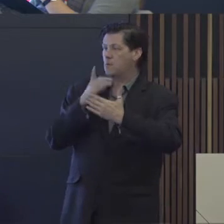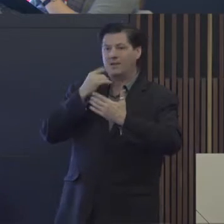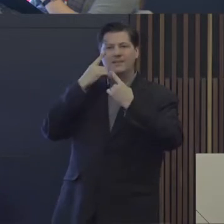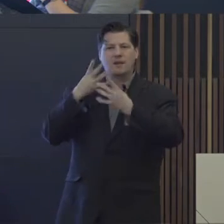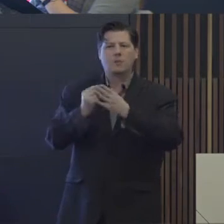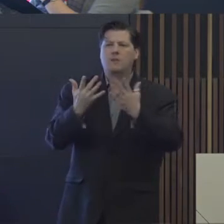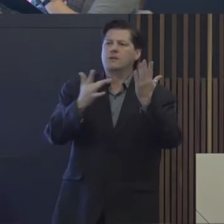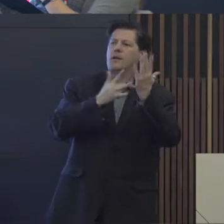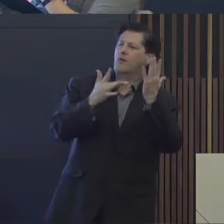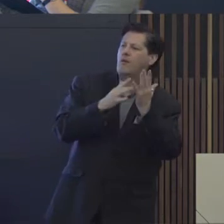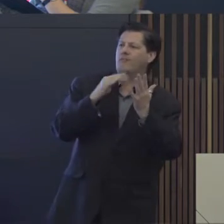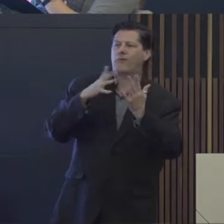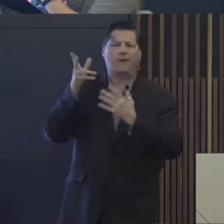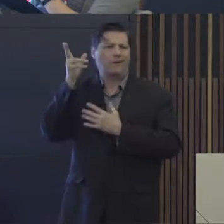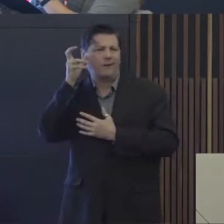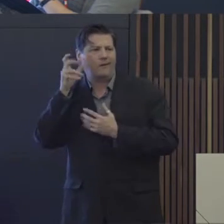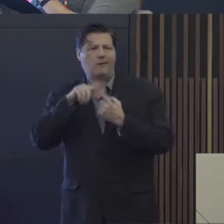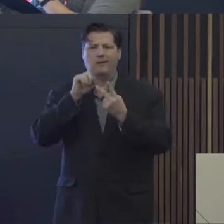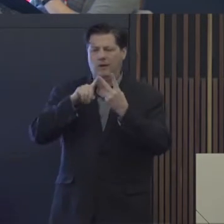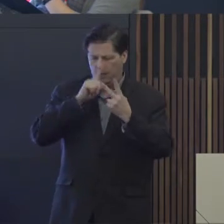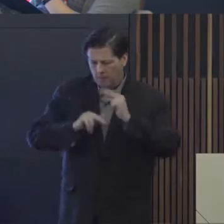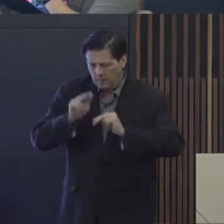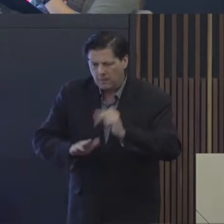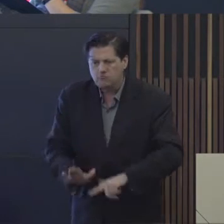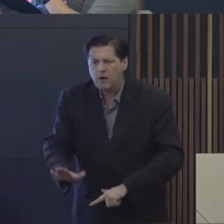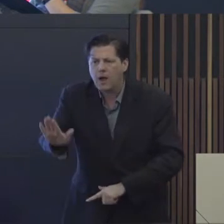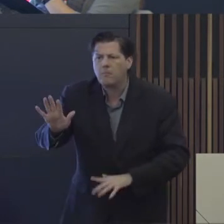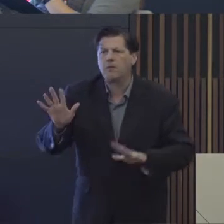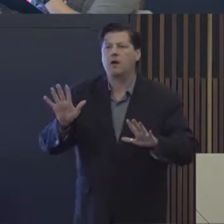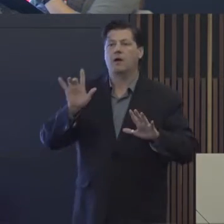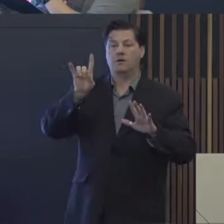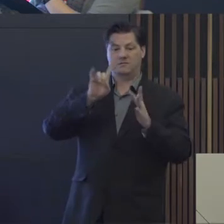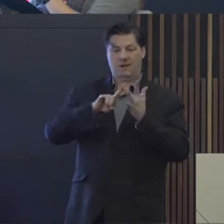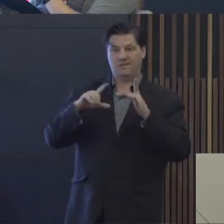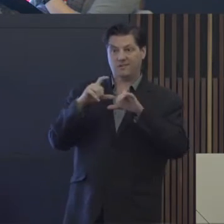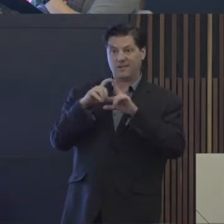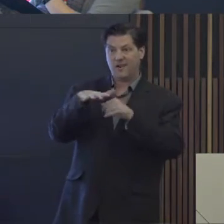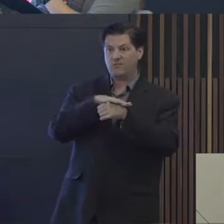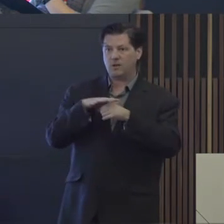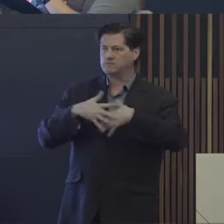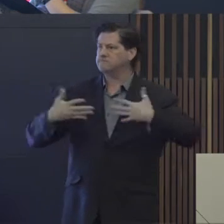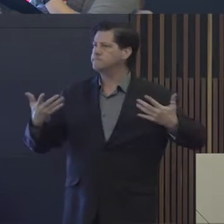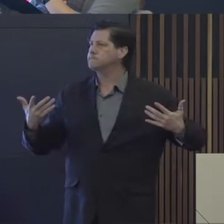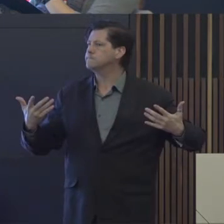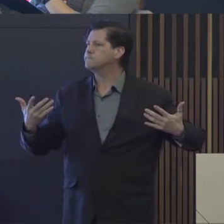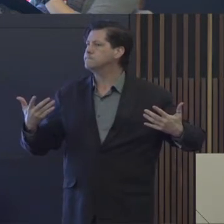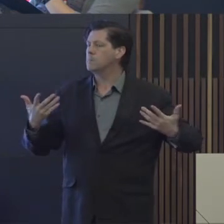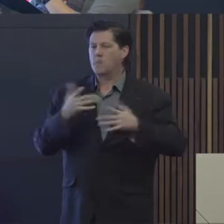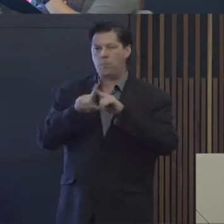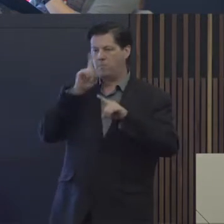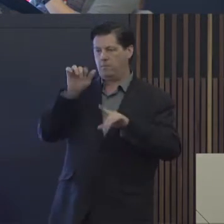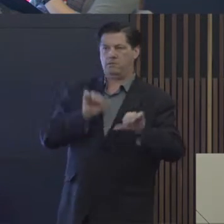that technology, physically we can build ramps, but the intellectual disability area is one where people, back off from,